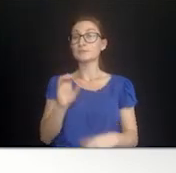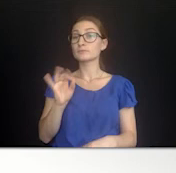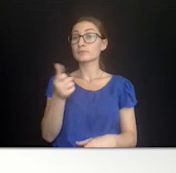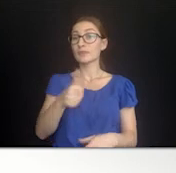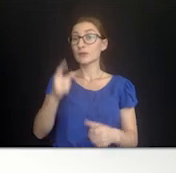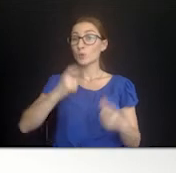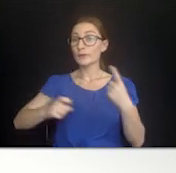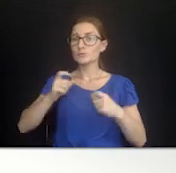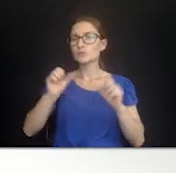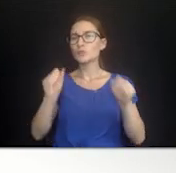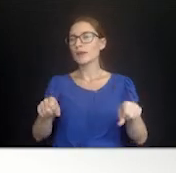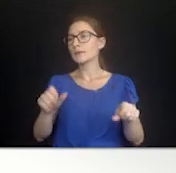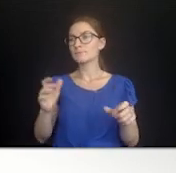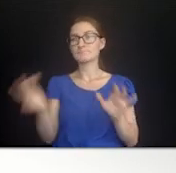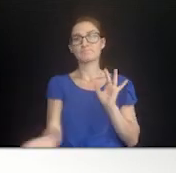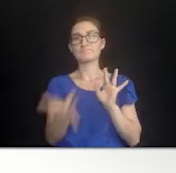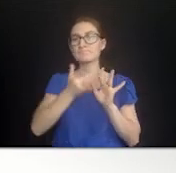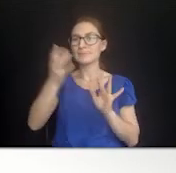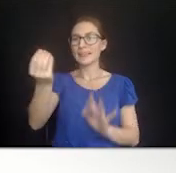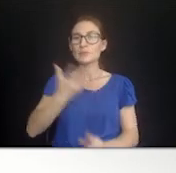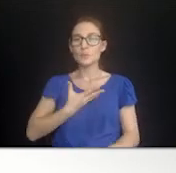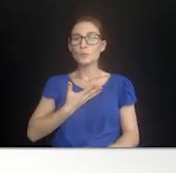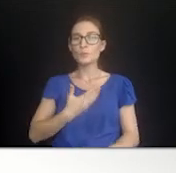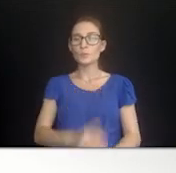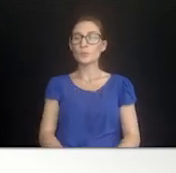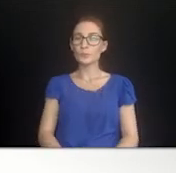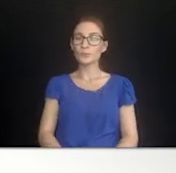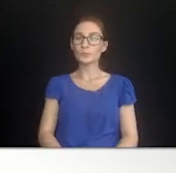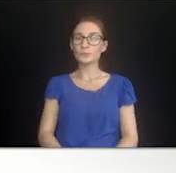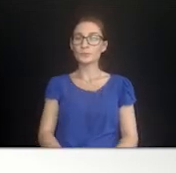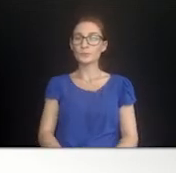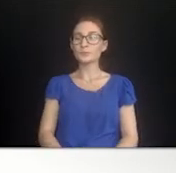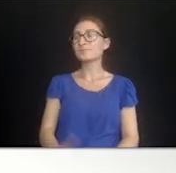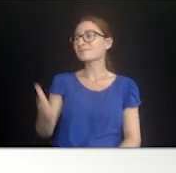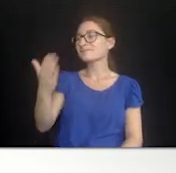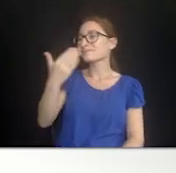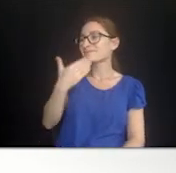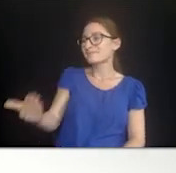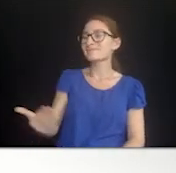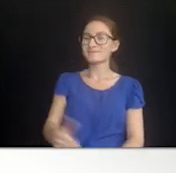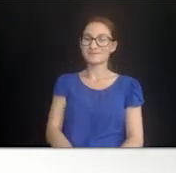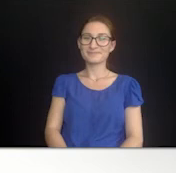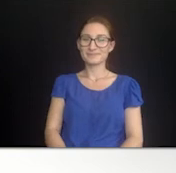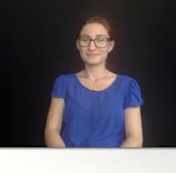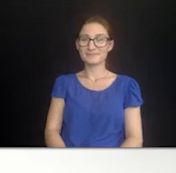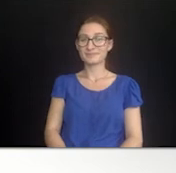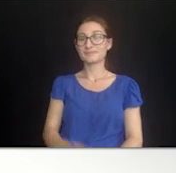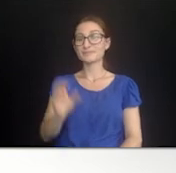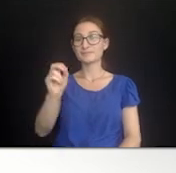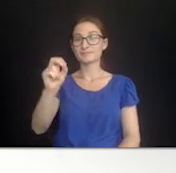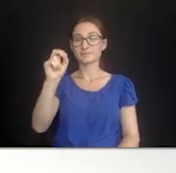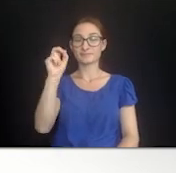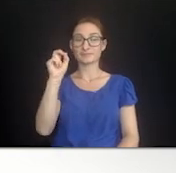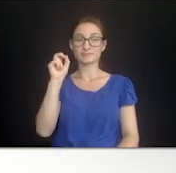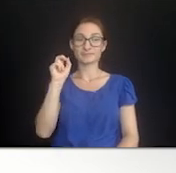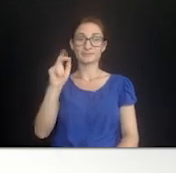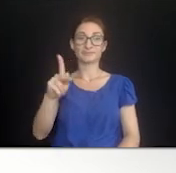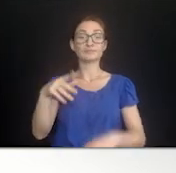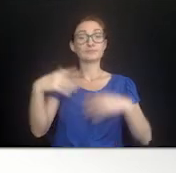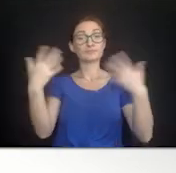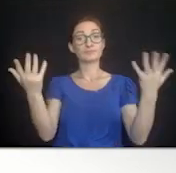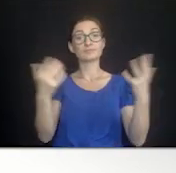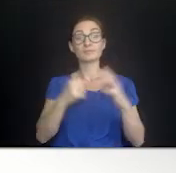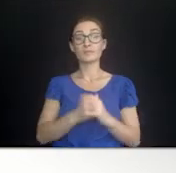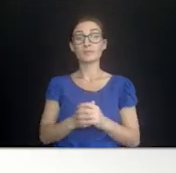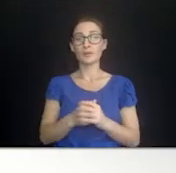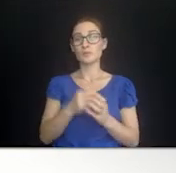again. If you guys do have any questions, of course, just reach out and let us know. Thanks, Braden. All right.